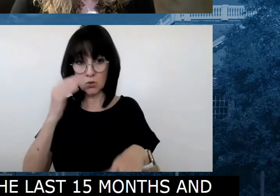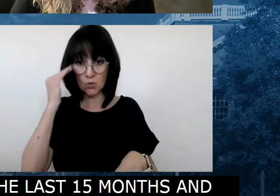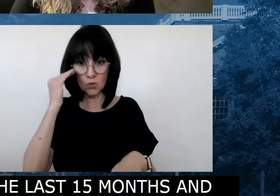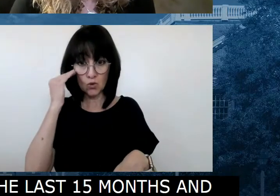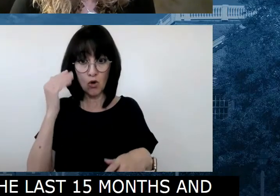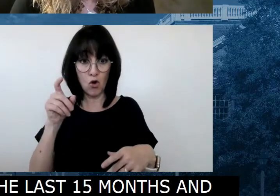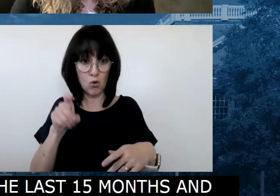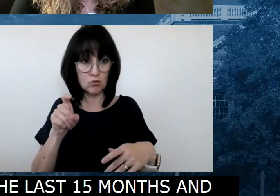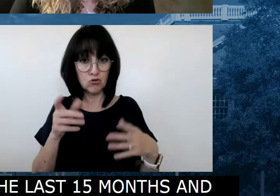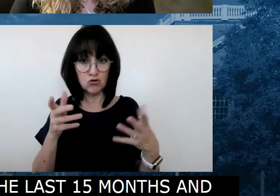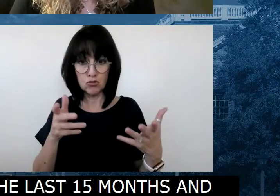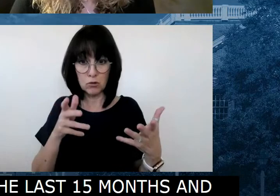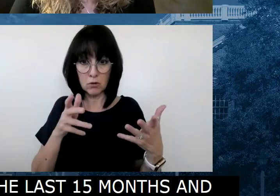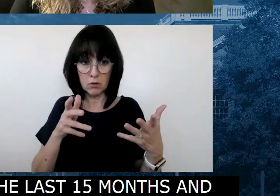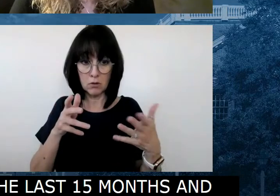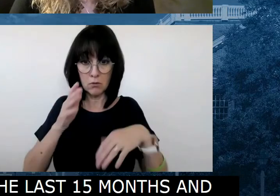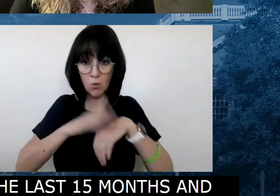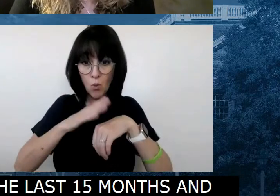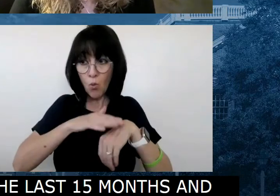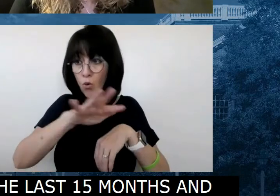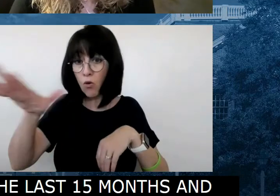pandemic.